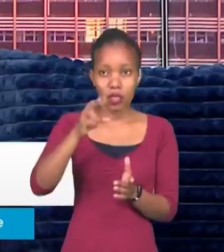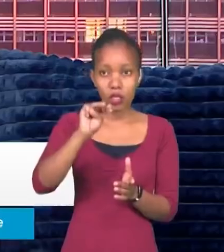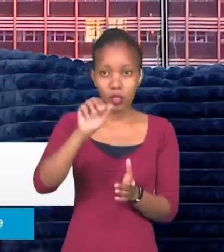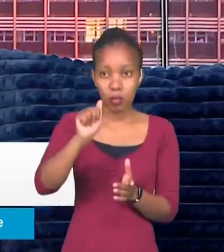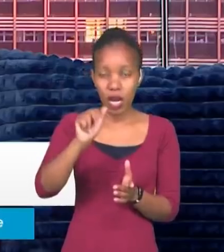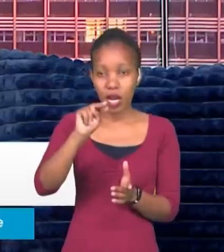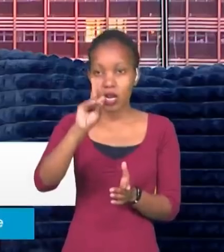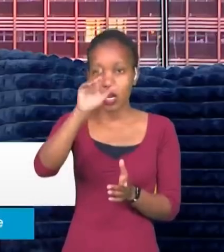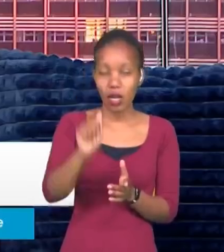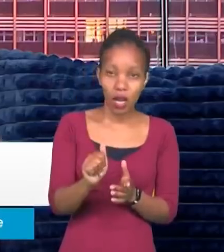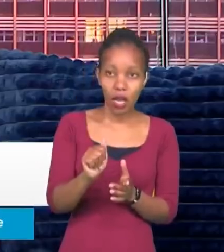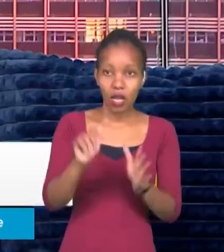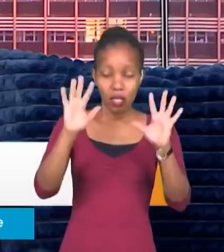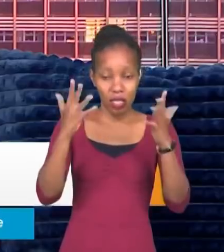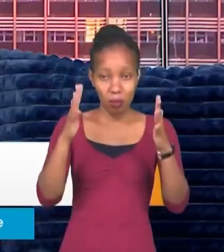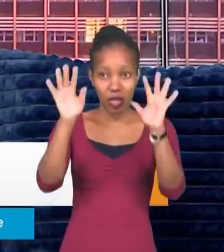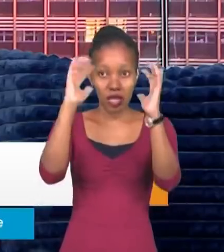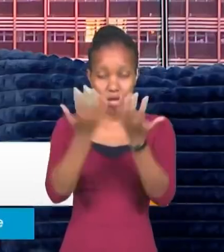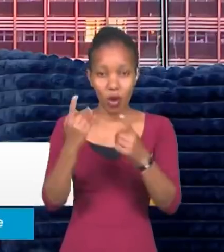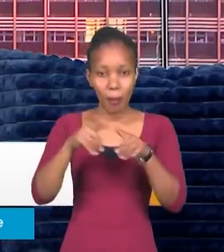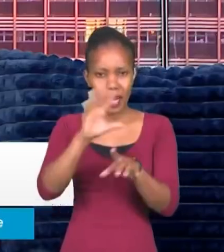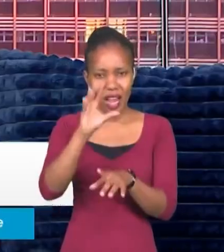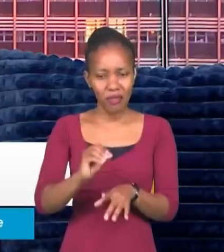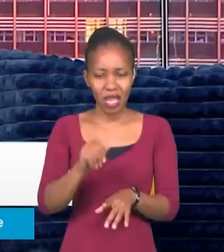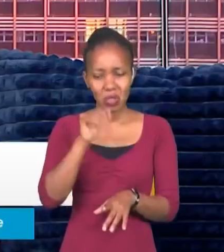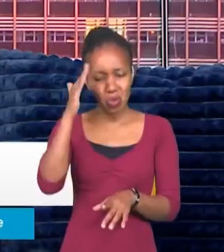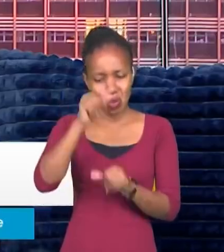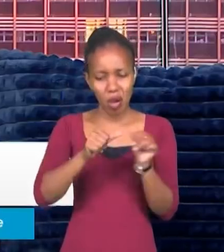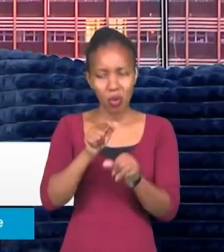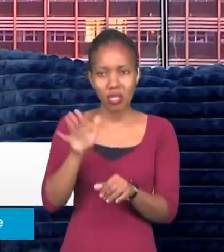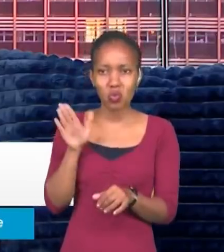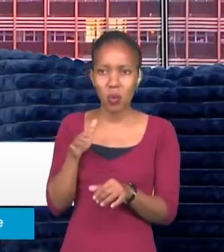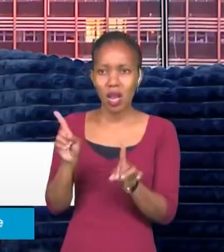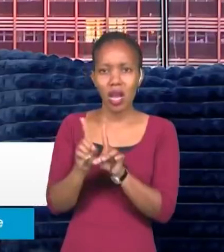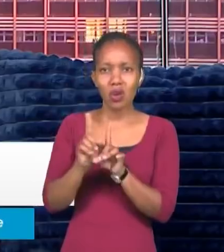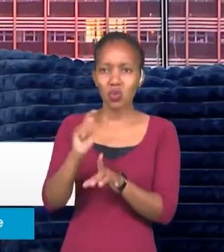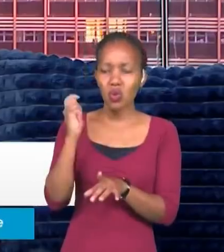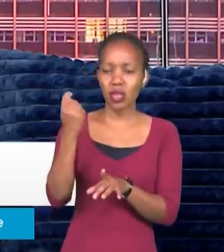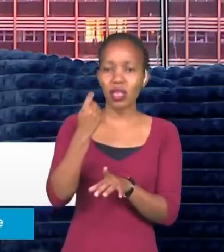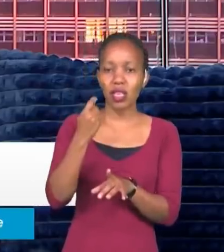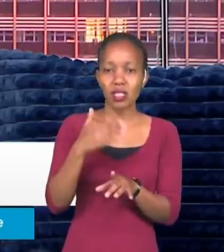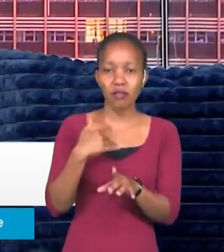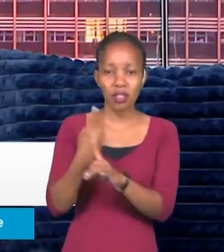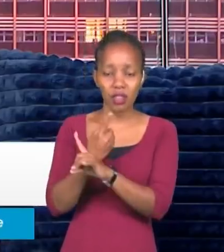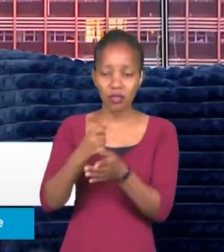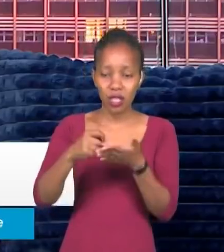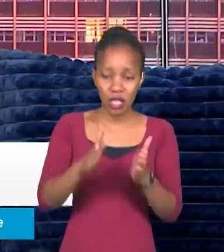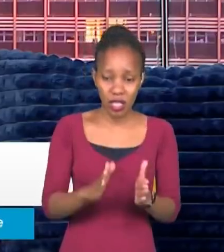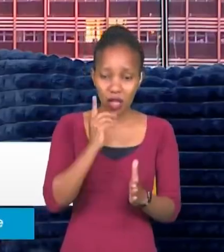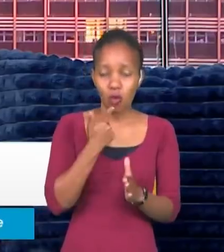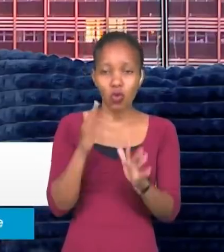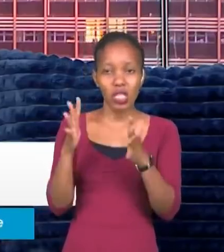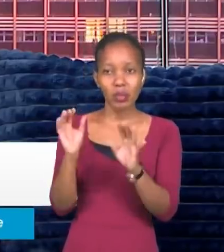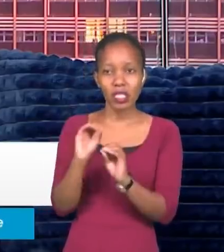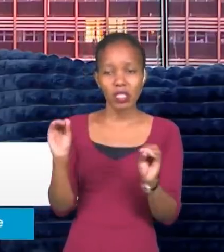maybe you find that Africans, some of them wouldn't really not know about her. Now, even for Kenyans, you find that there are different authors in Kenya who are also not